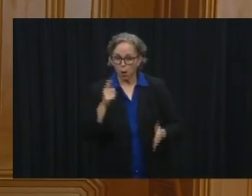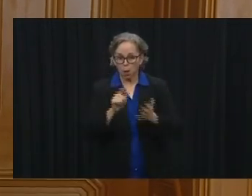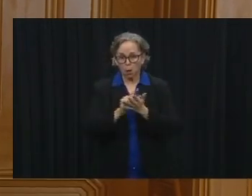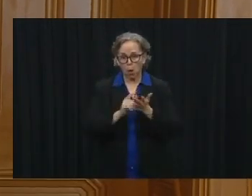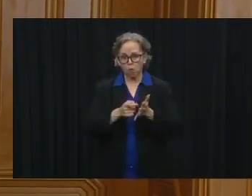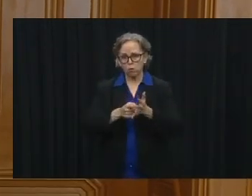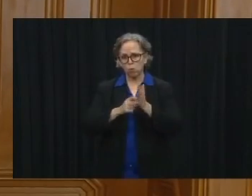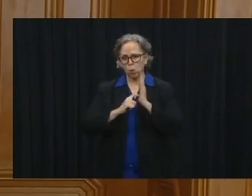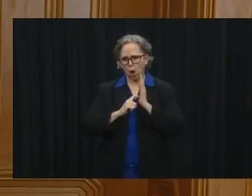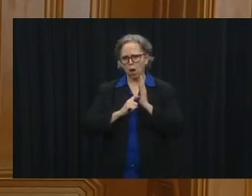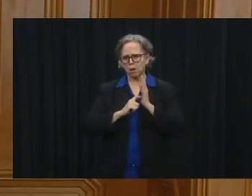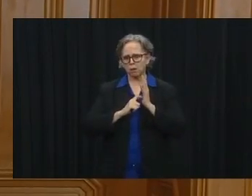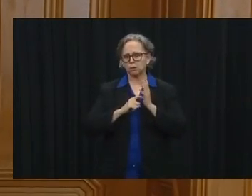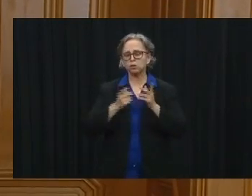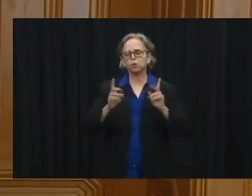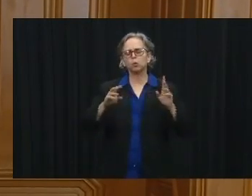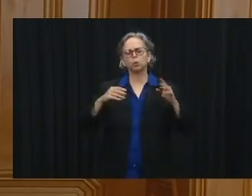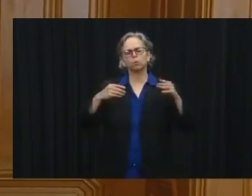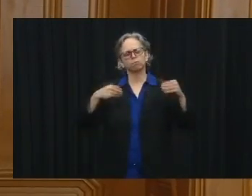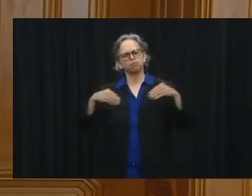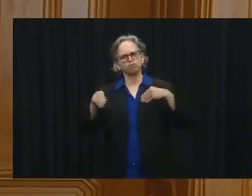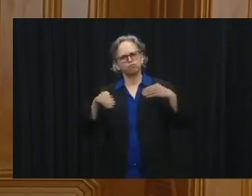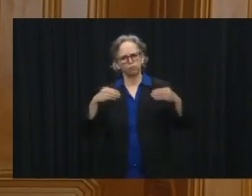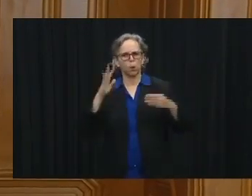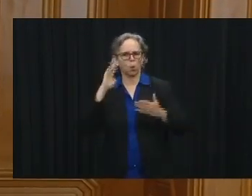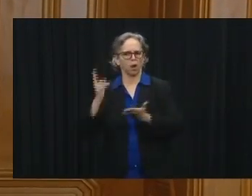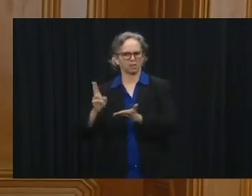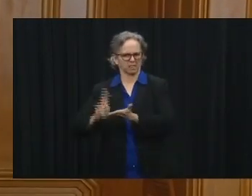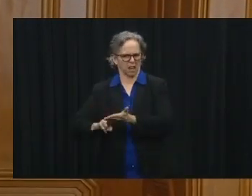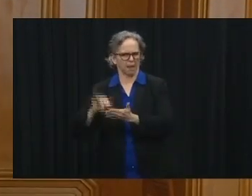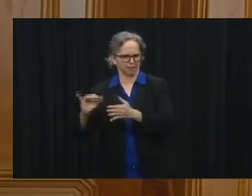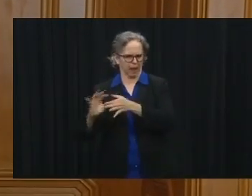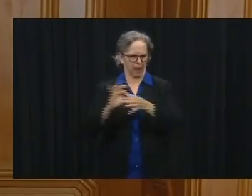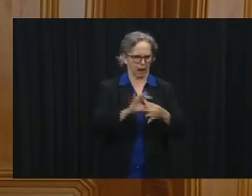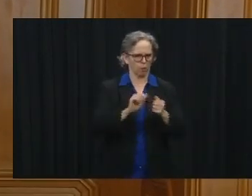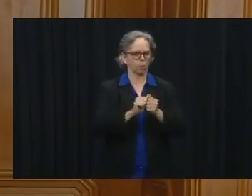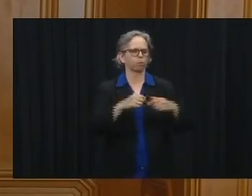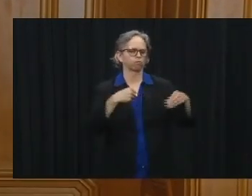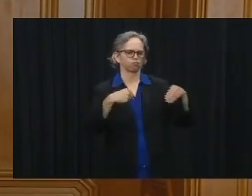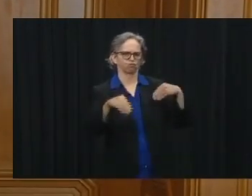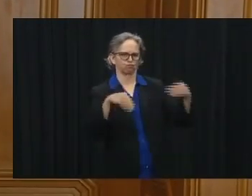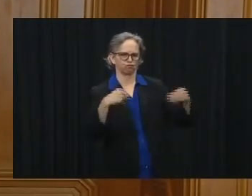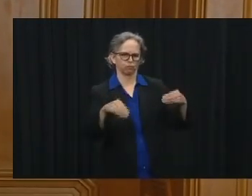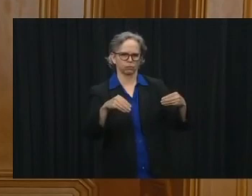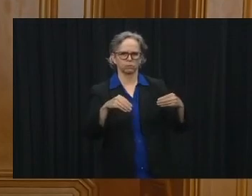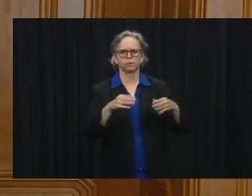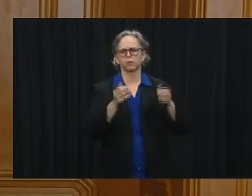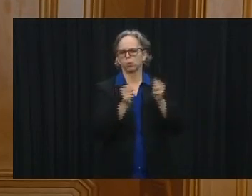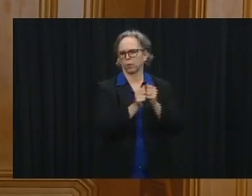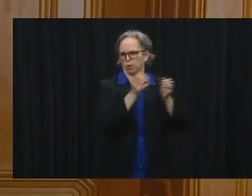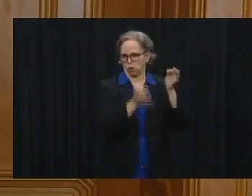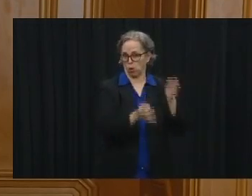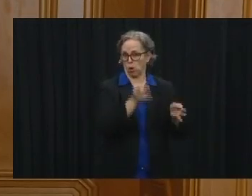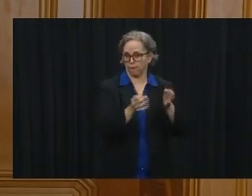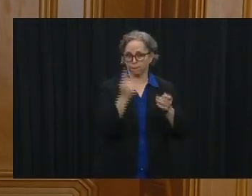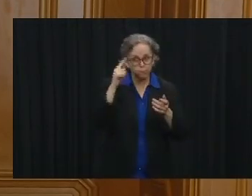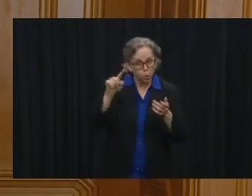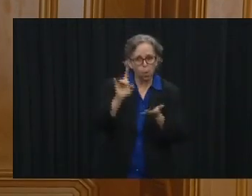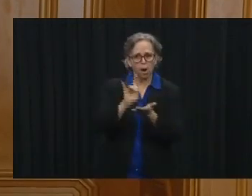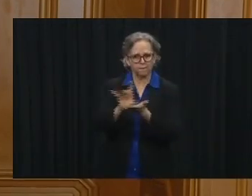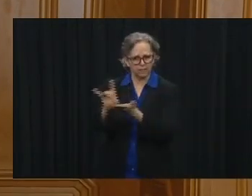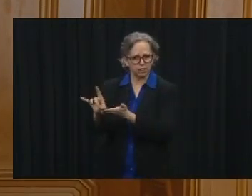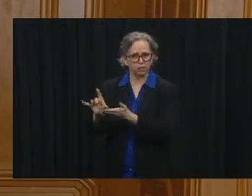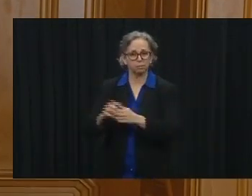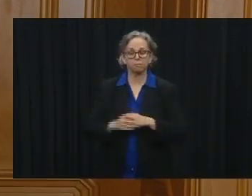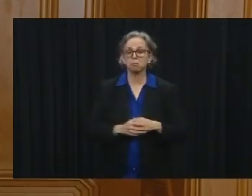particular matters. The court could stay the action. In other